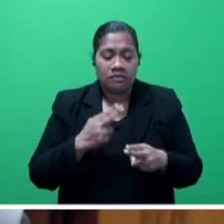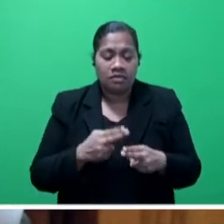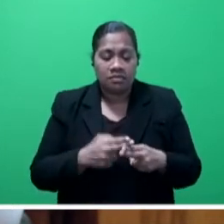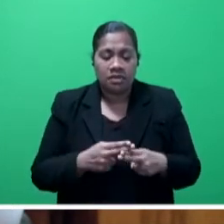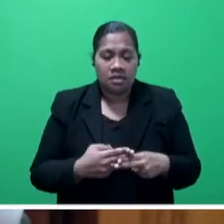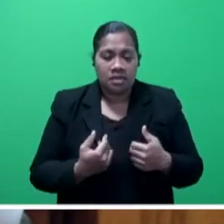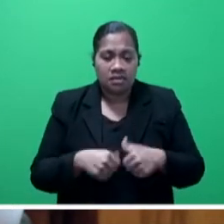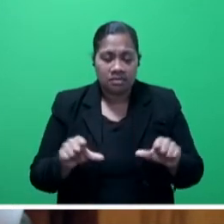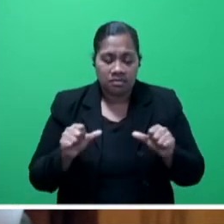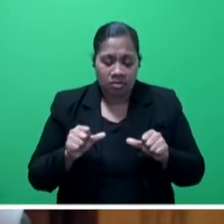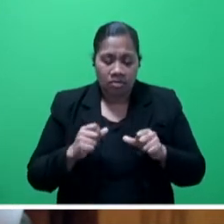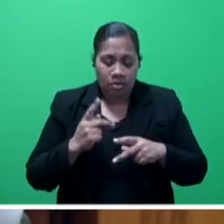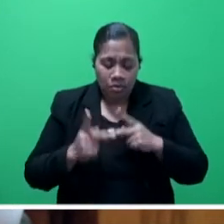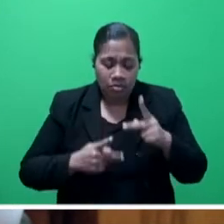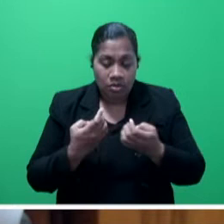agro-processing equipment,